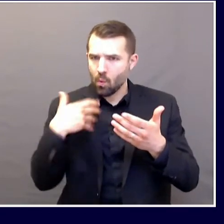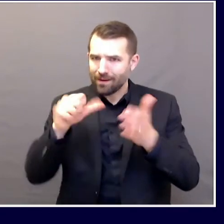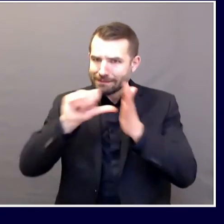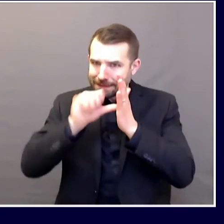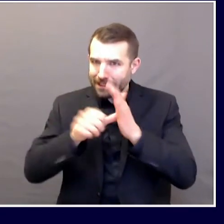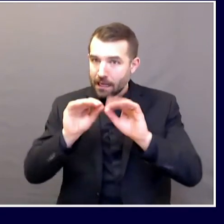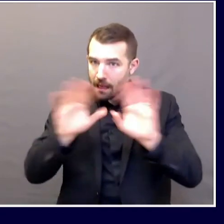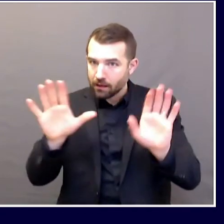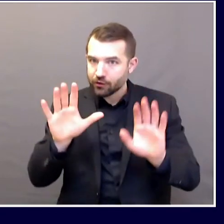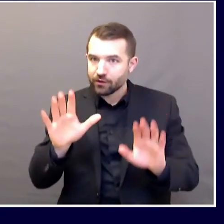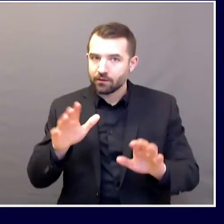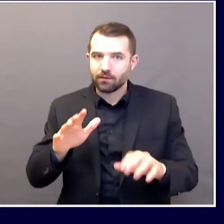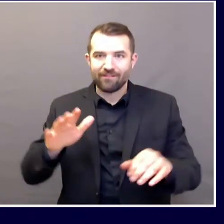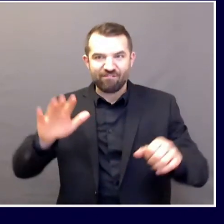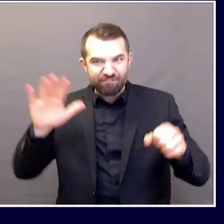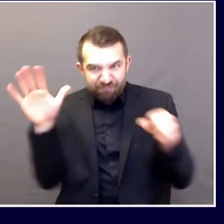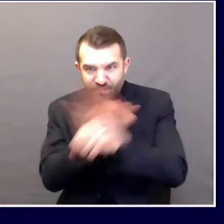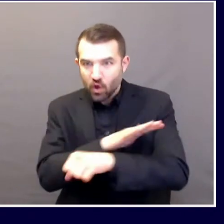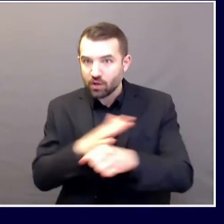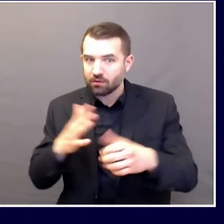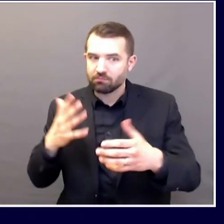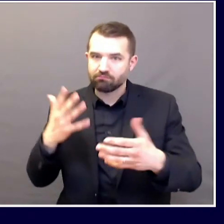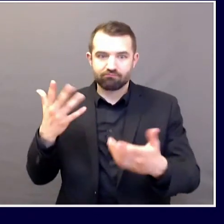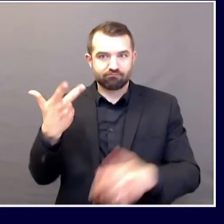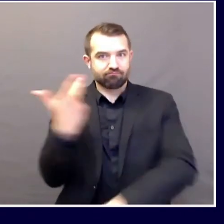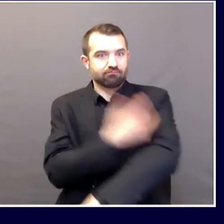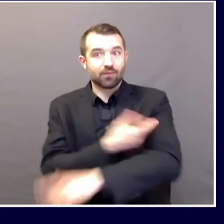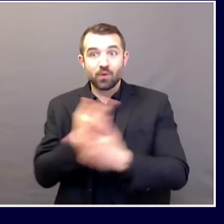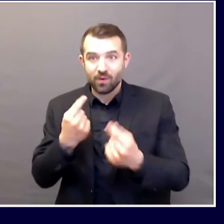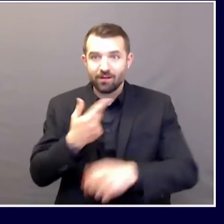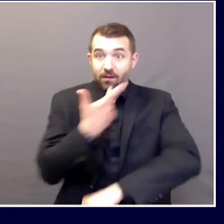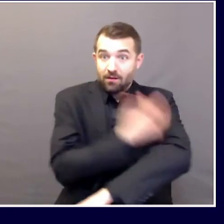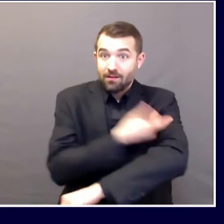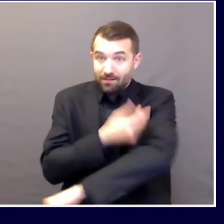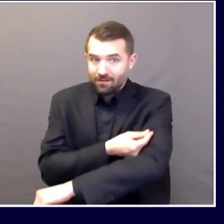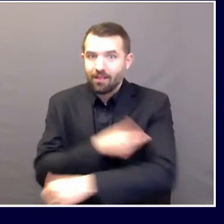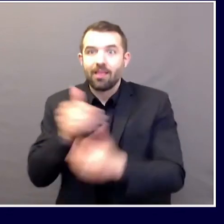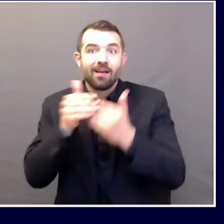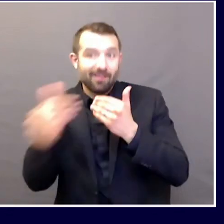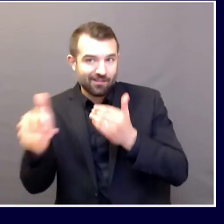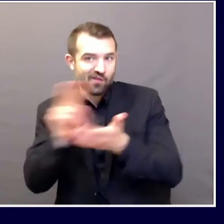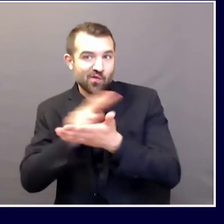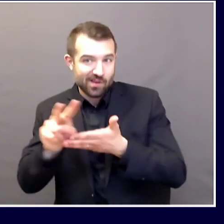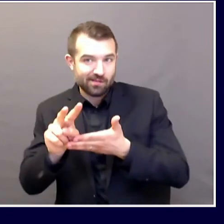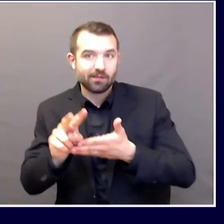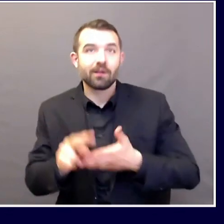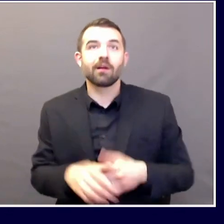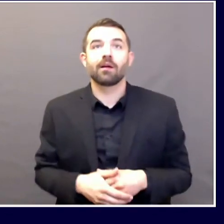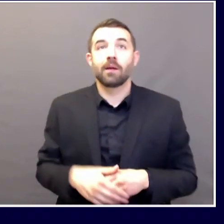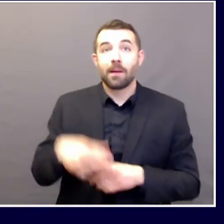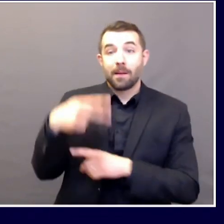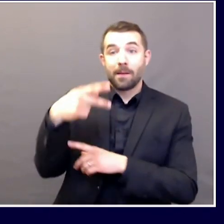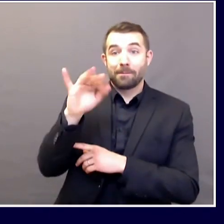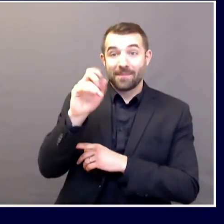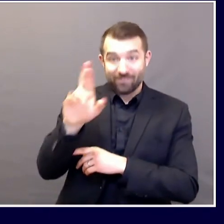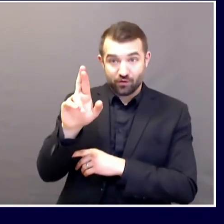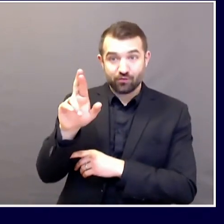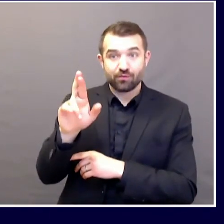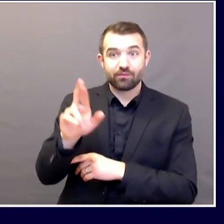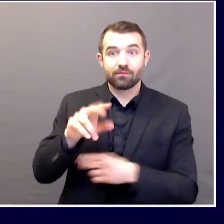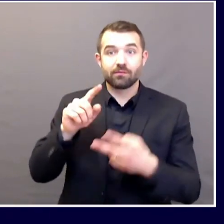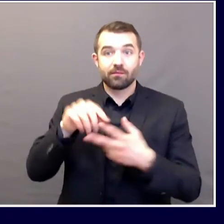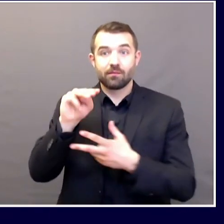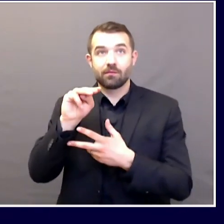fully vaccinated. Getting a single dose of the Moderna or Pfizer vaccine does not make